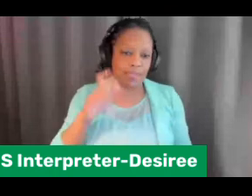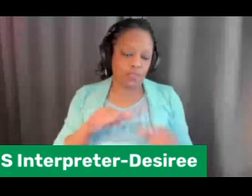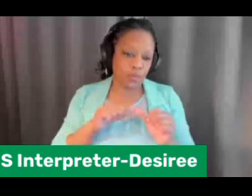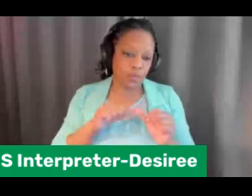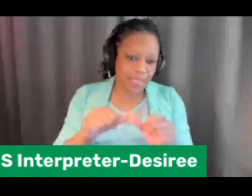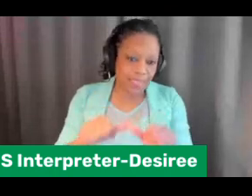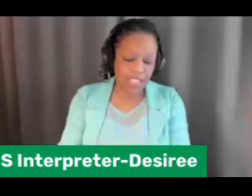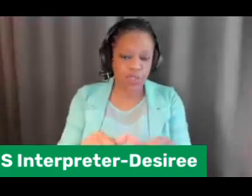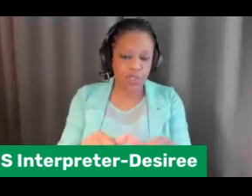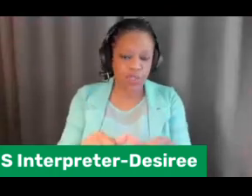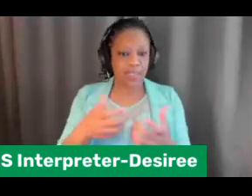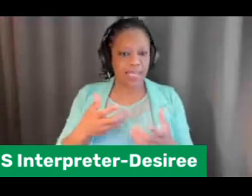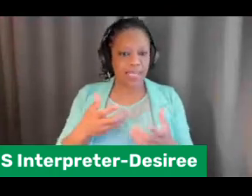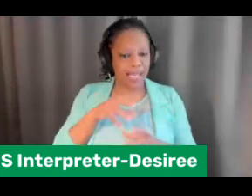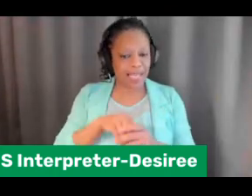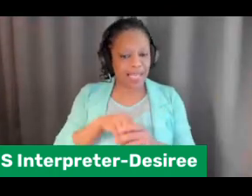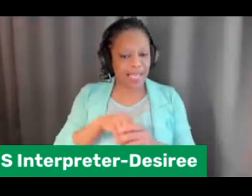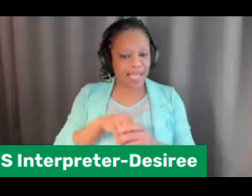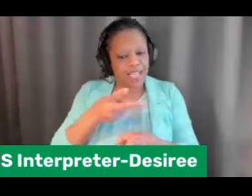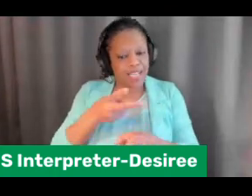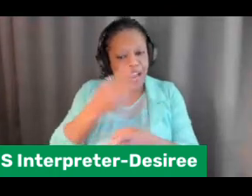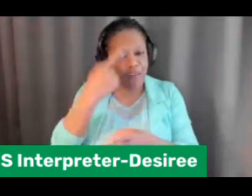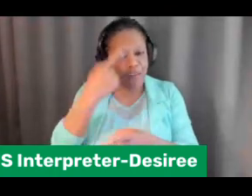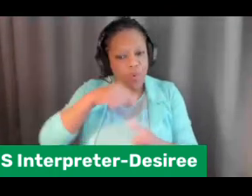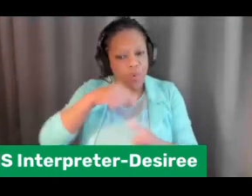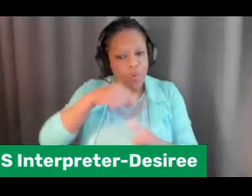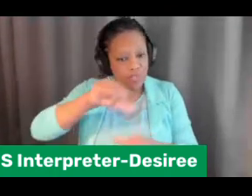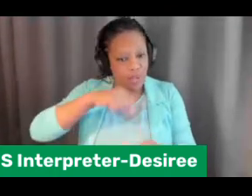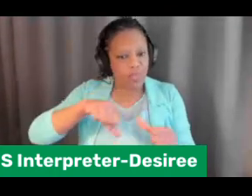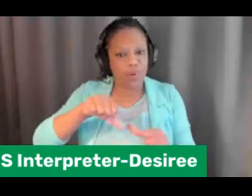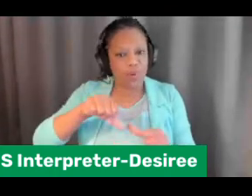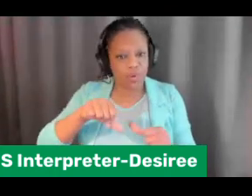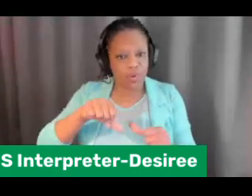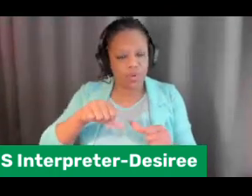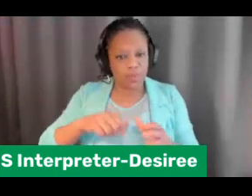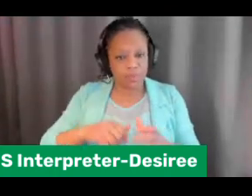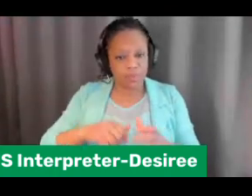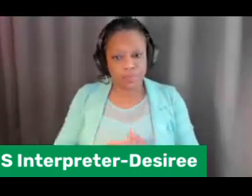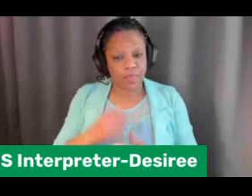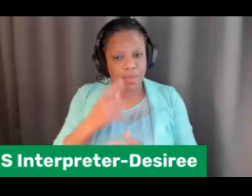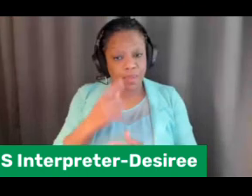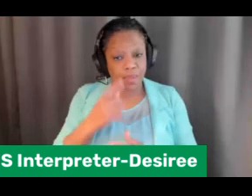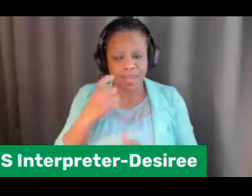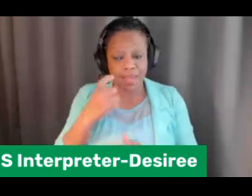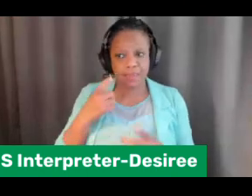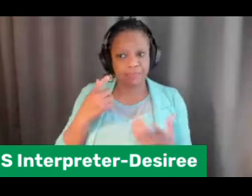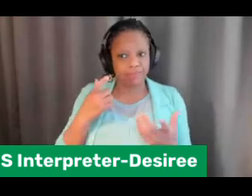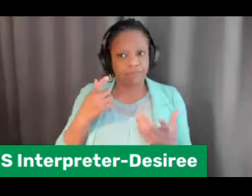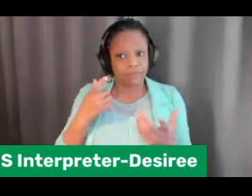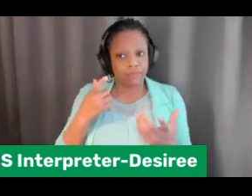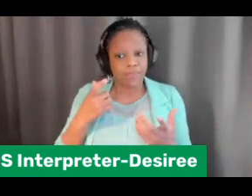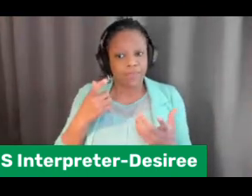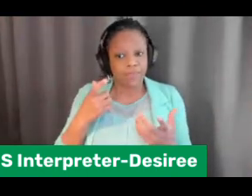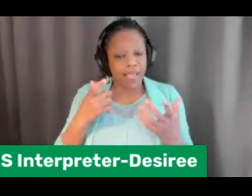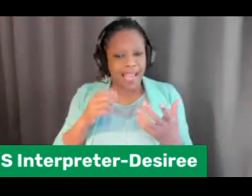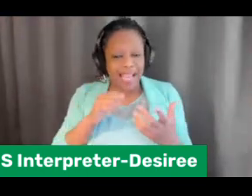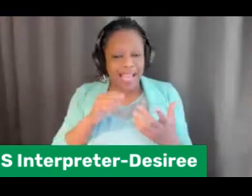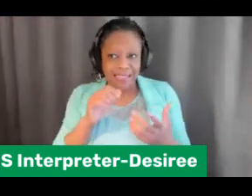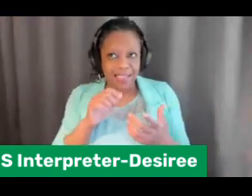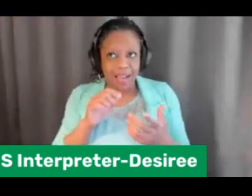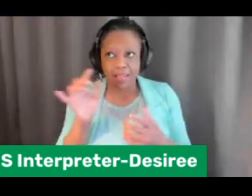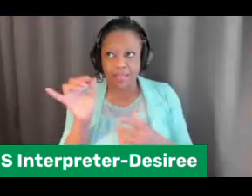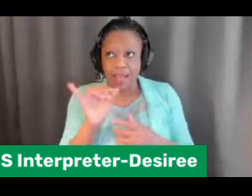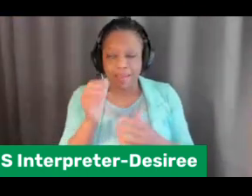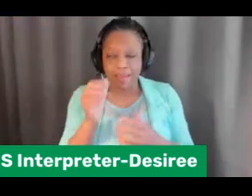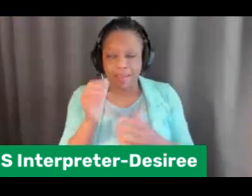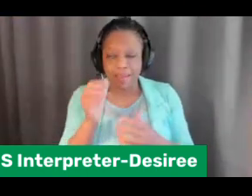still gonna have to engage in a centering of healing. Because the thing is not as if the things will be absent.